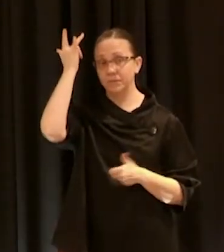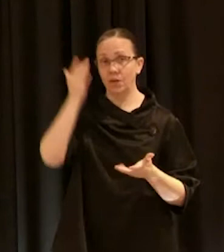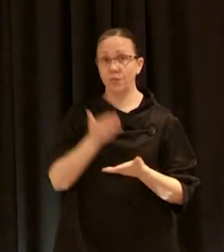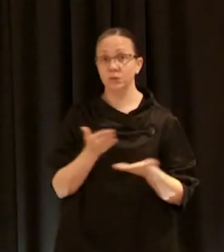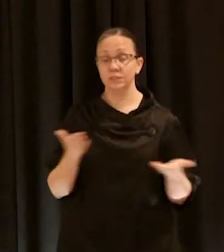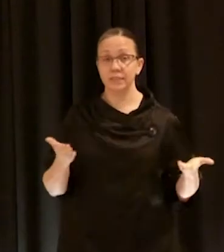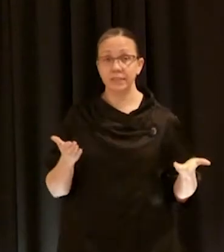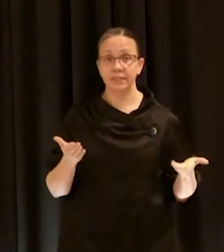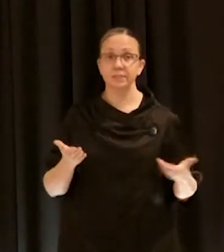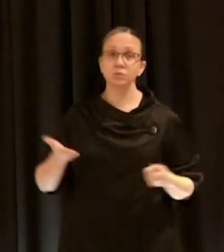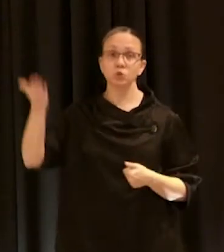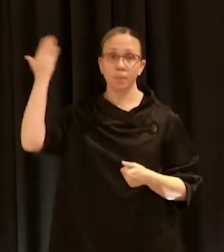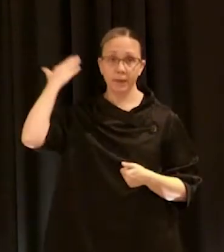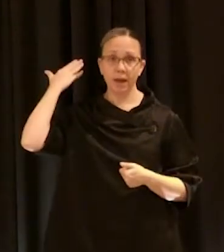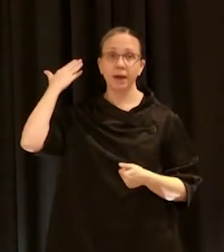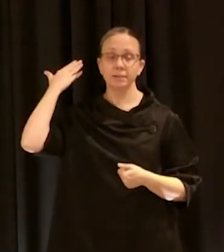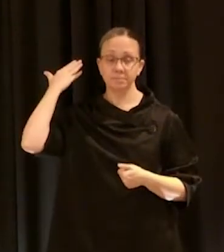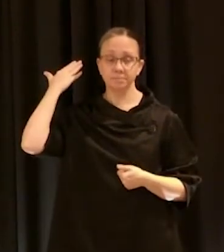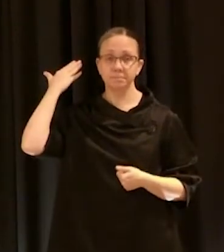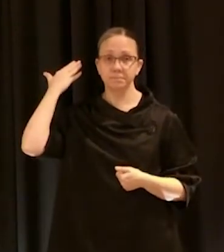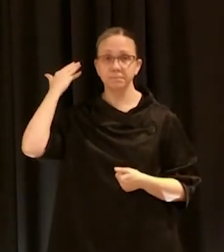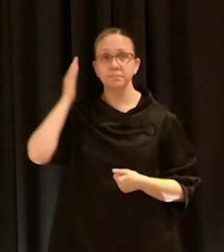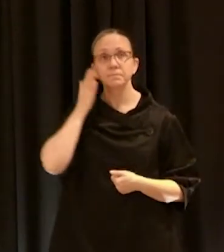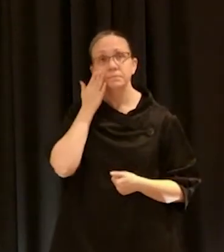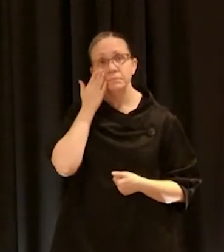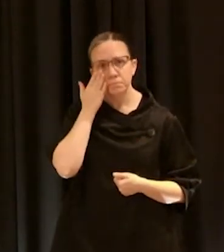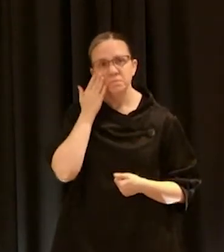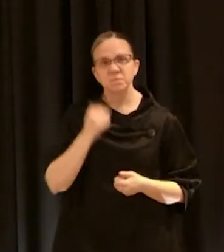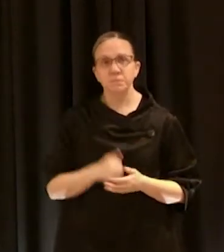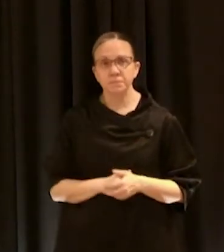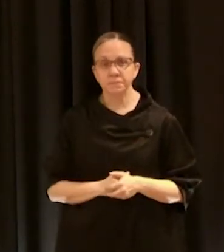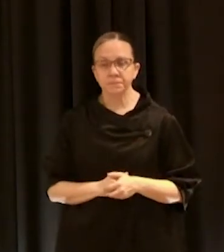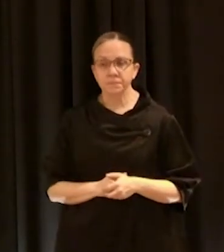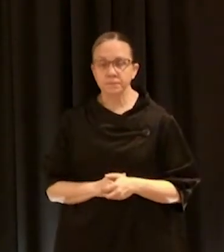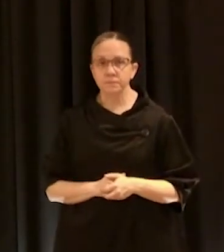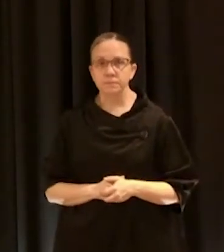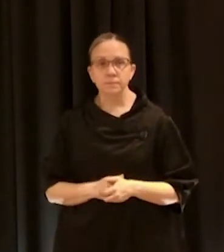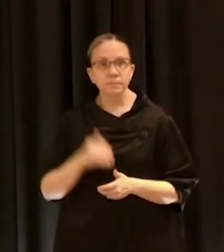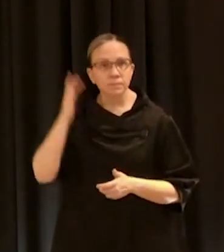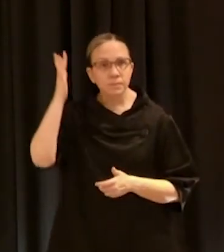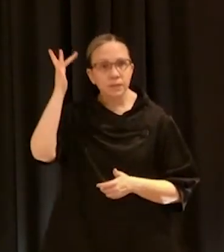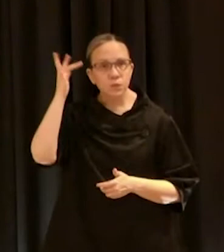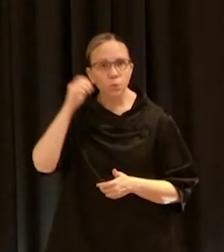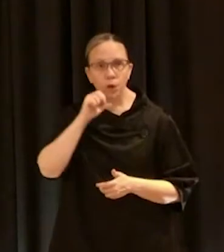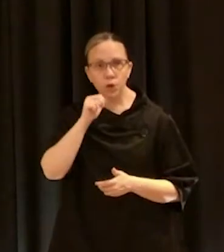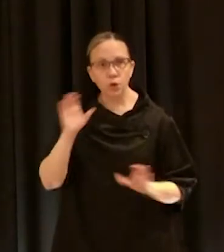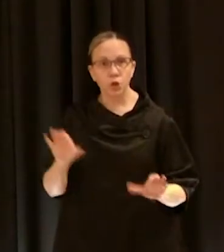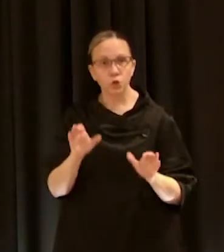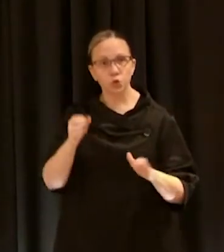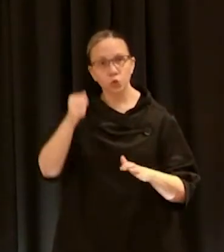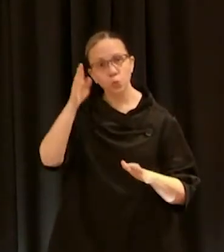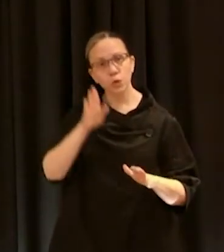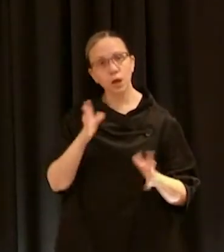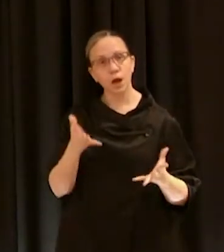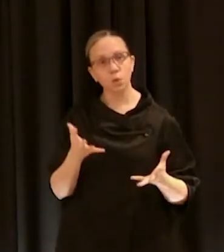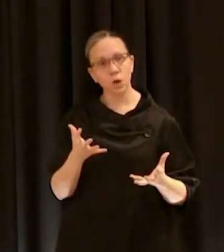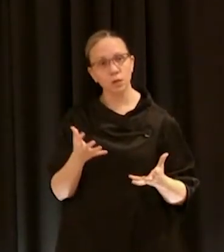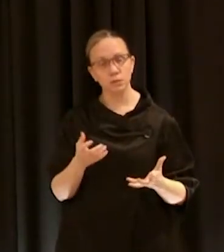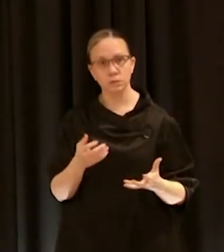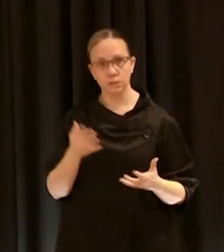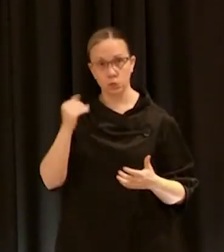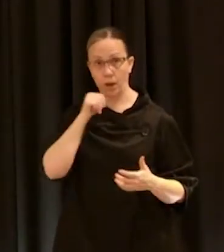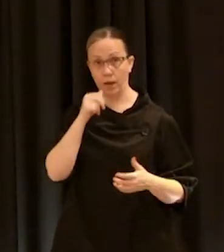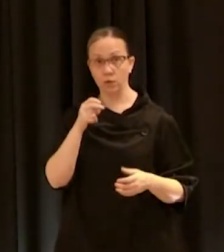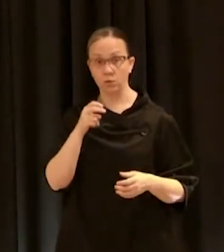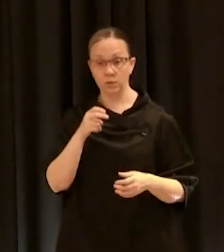those things which are behind. That's why you're not doing what God wants you to do. That's why I don't step out of